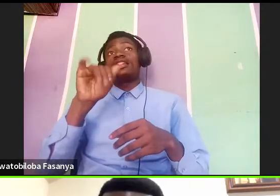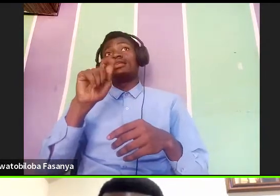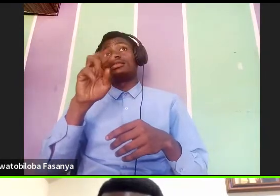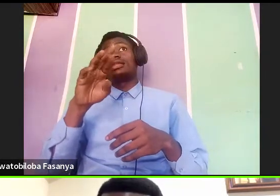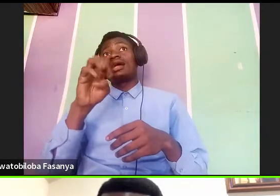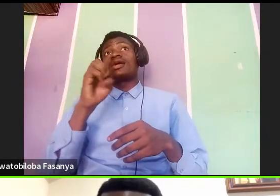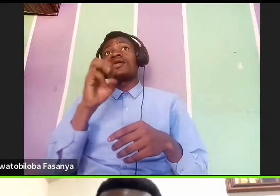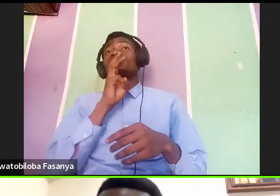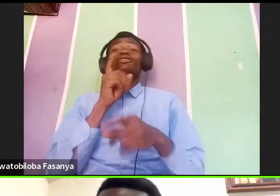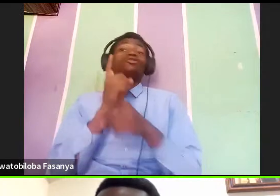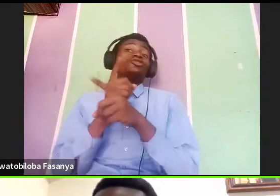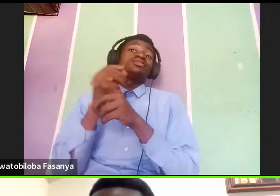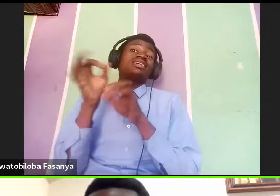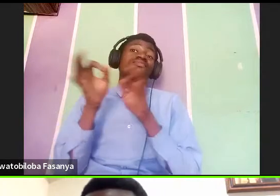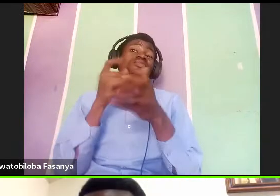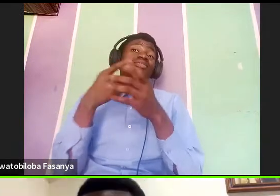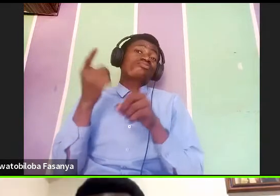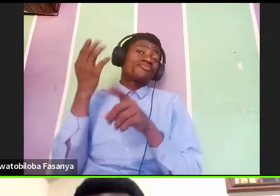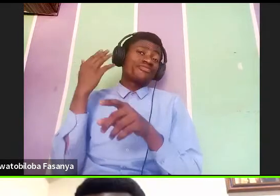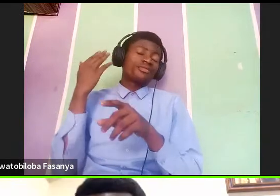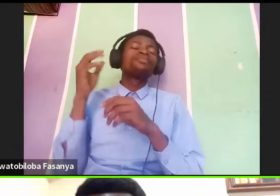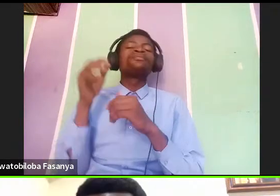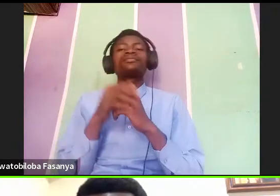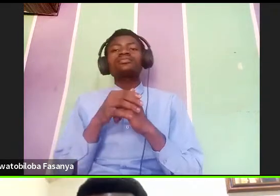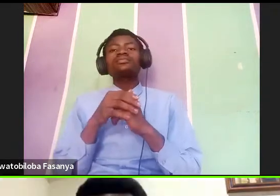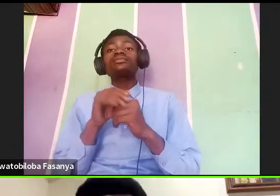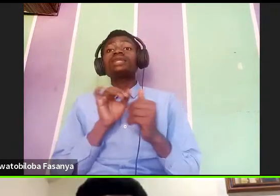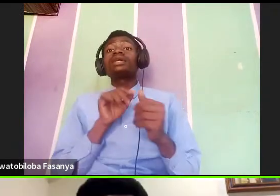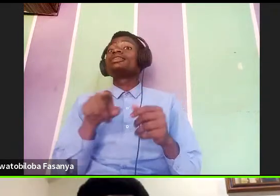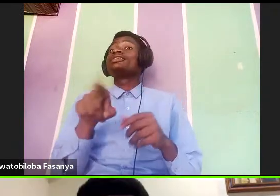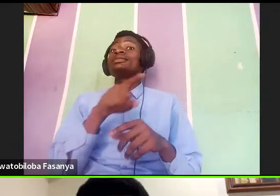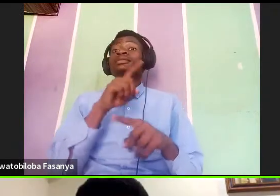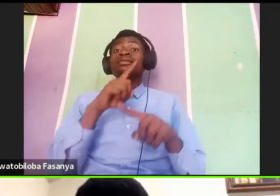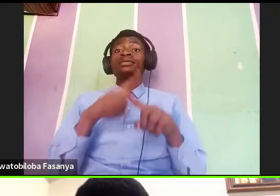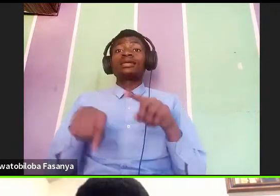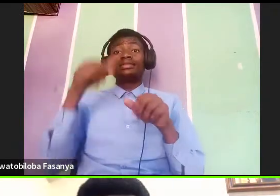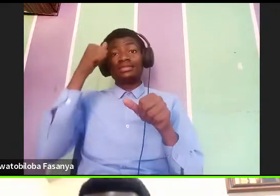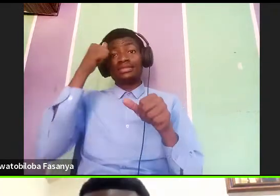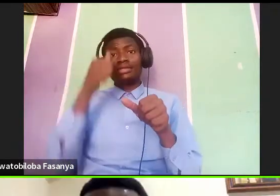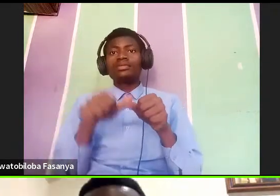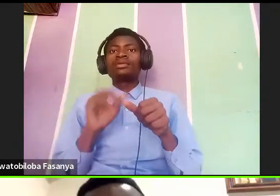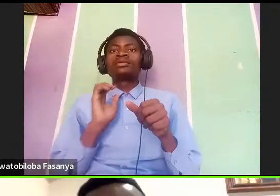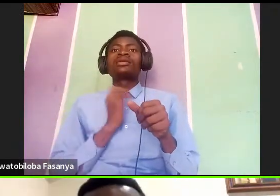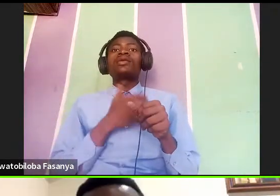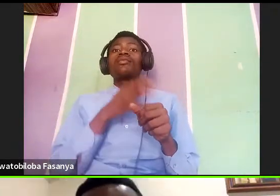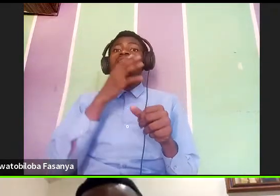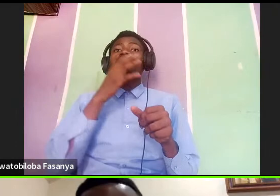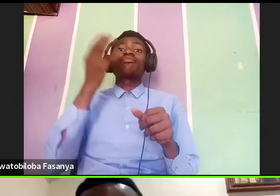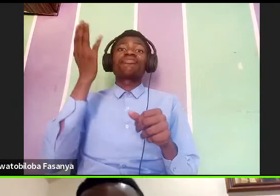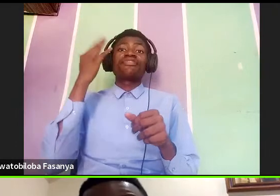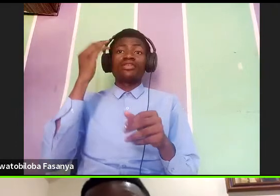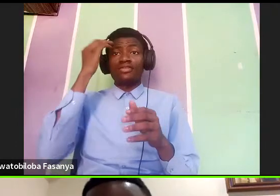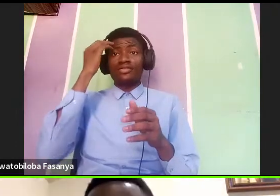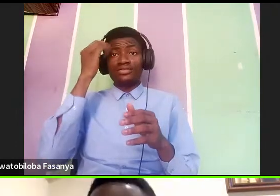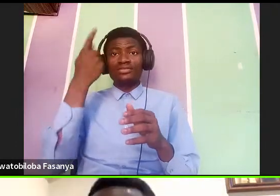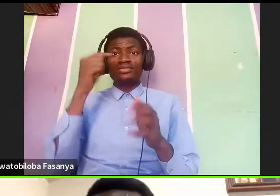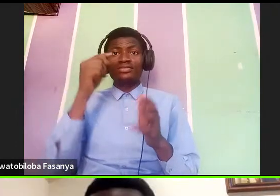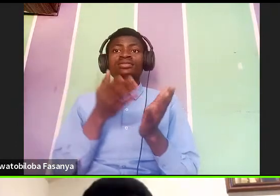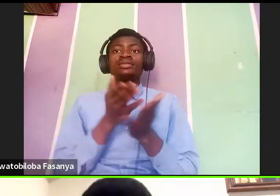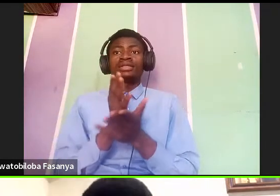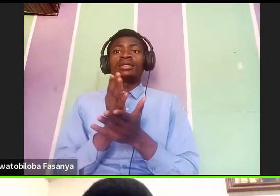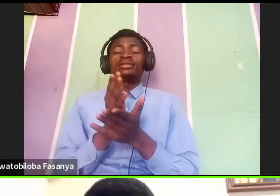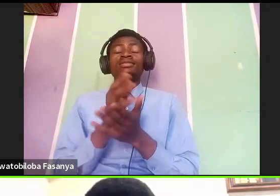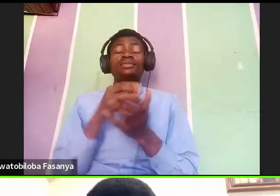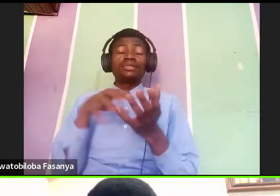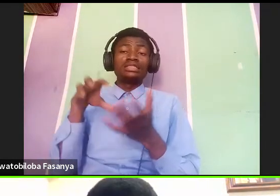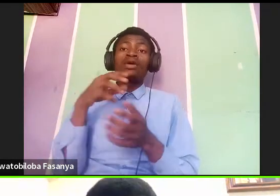the amount being lost. I mean, I can't remember, it's our mothers those days who know the right mixture, but I can't remember now. But I think now